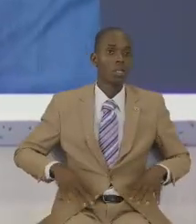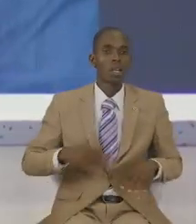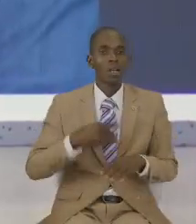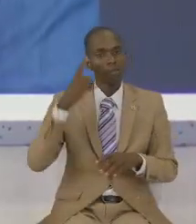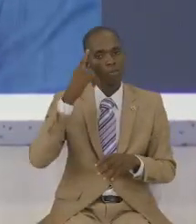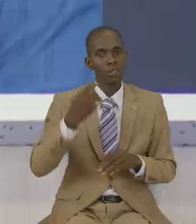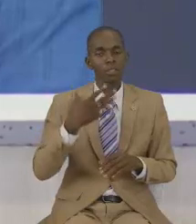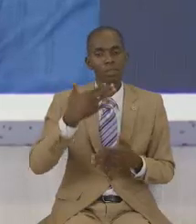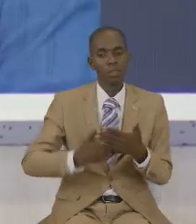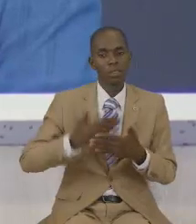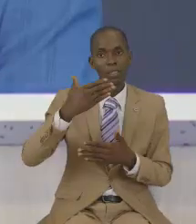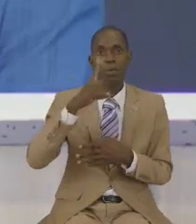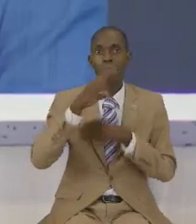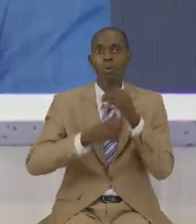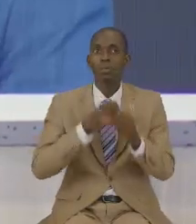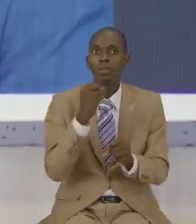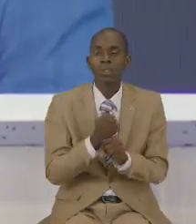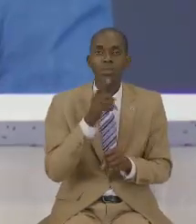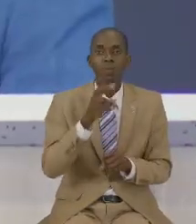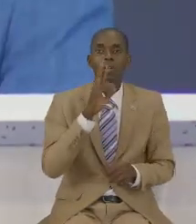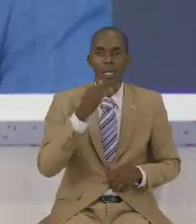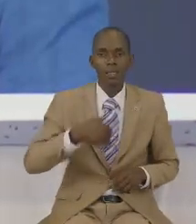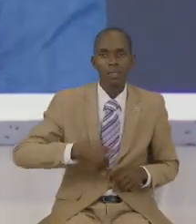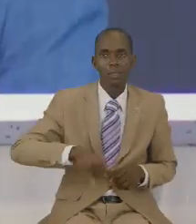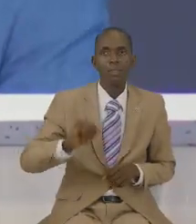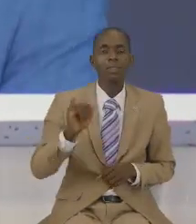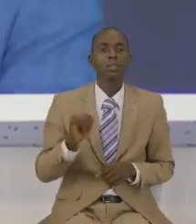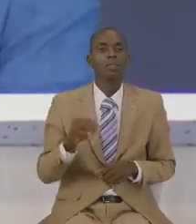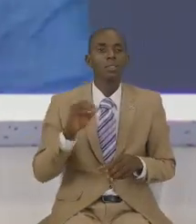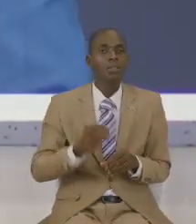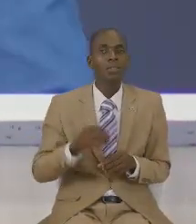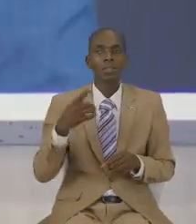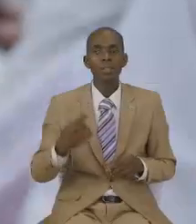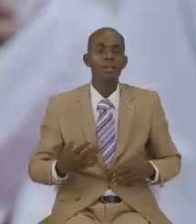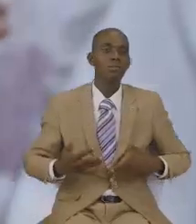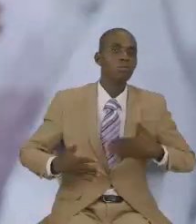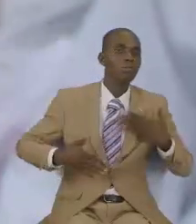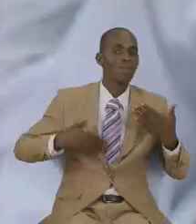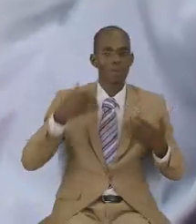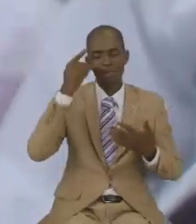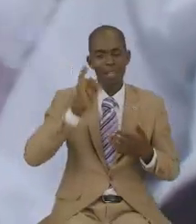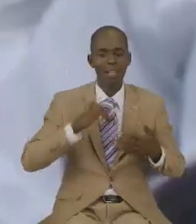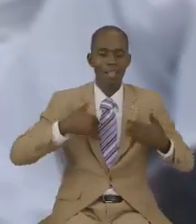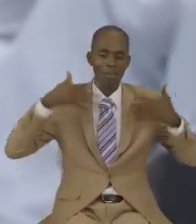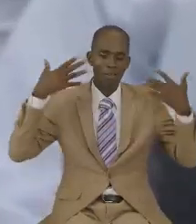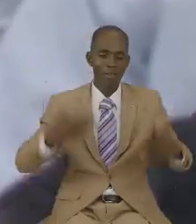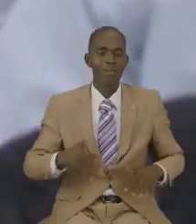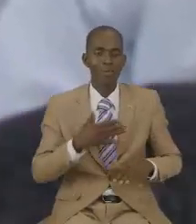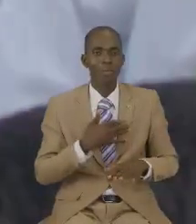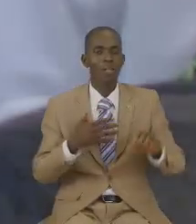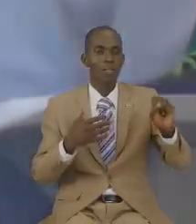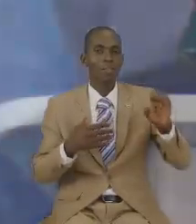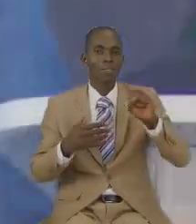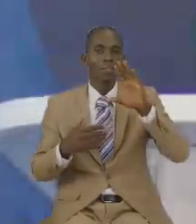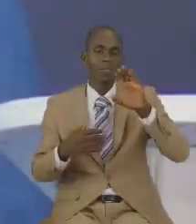next 1 year, you're still reveling in the joy because I finished CRUSADE, and you don't